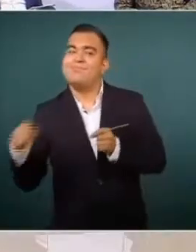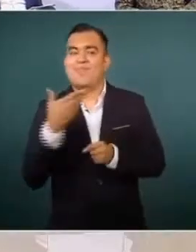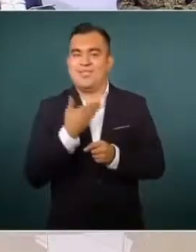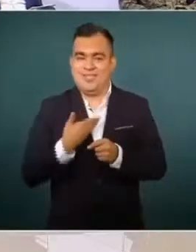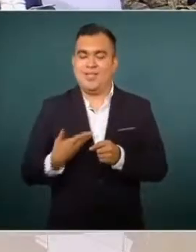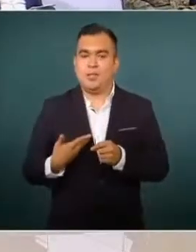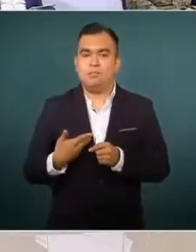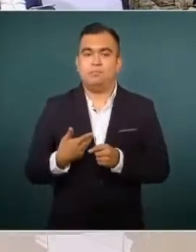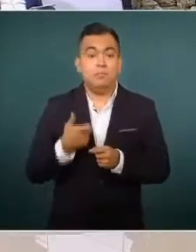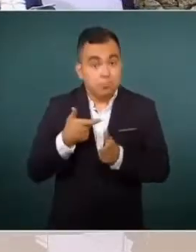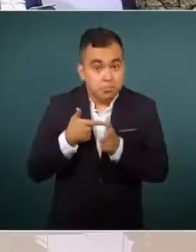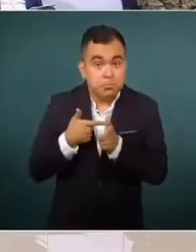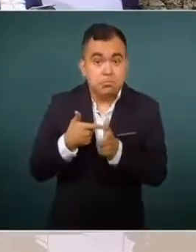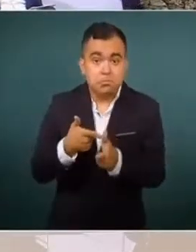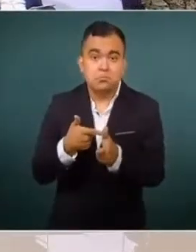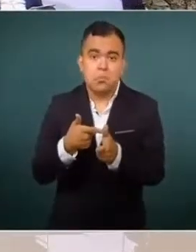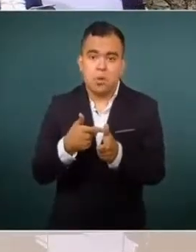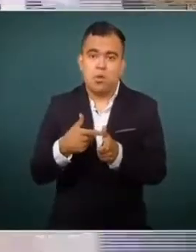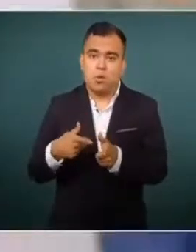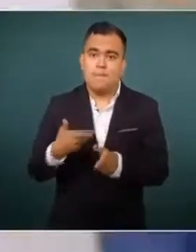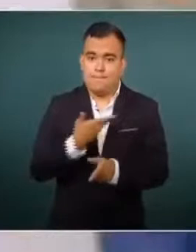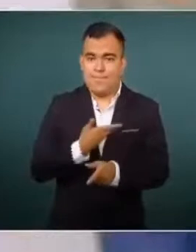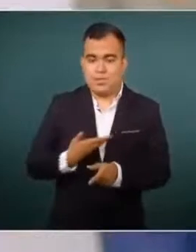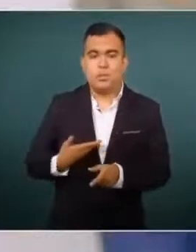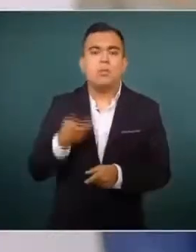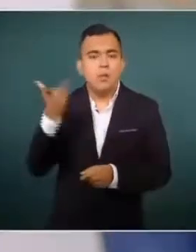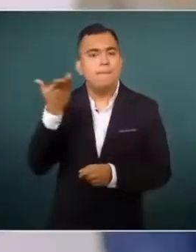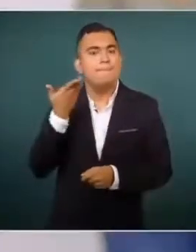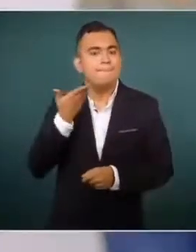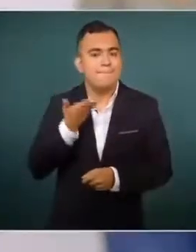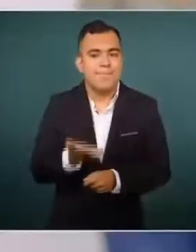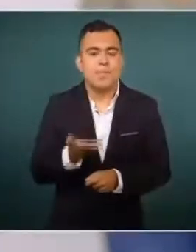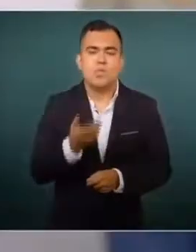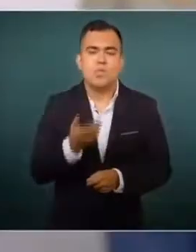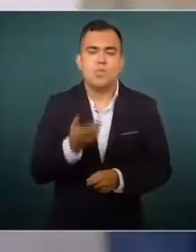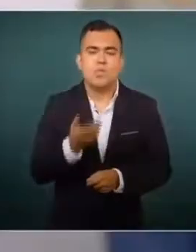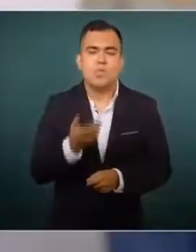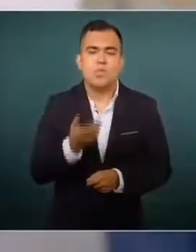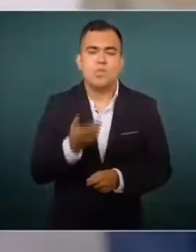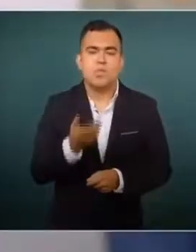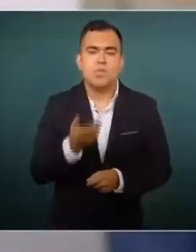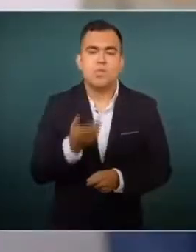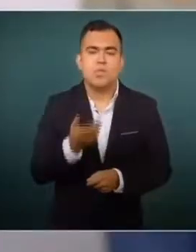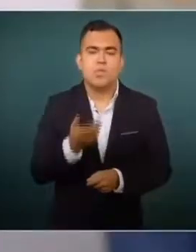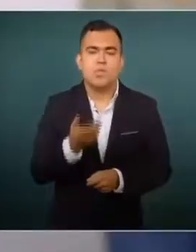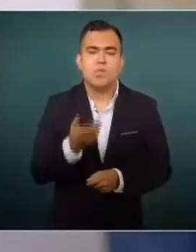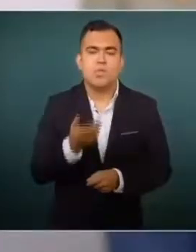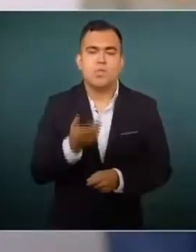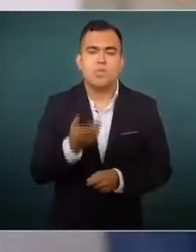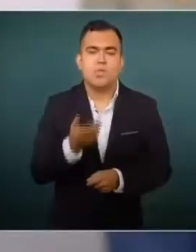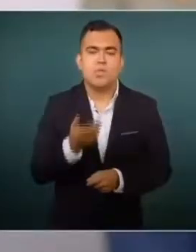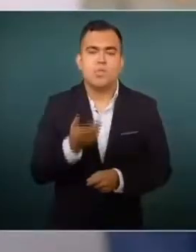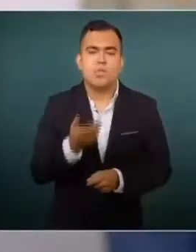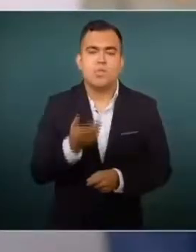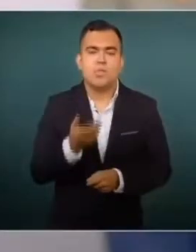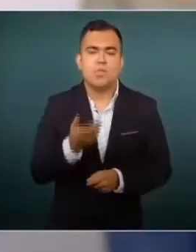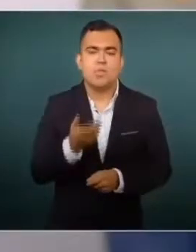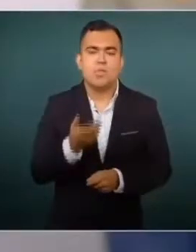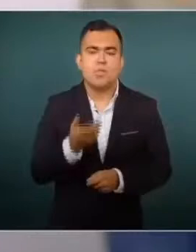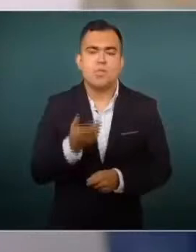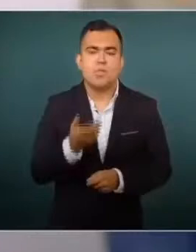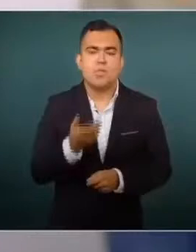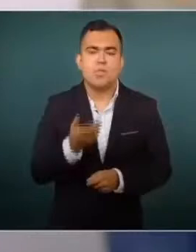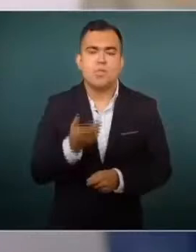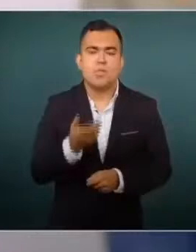Obrador pidió que se mantuviera en lo dicho. And so then President Obrador said that